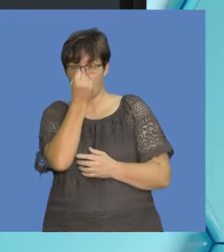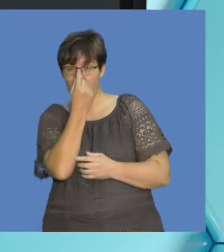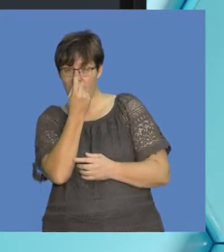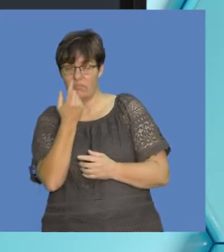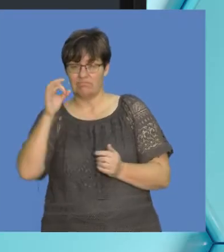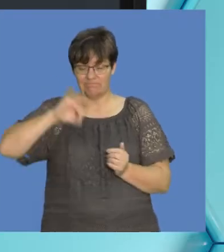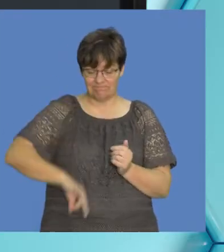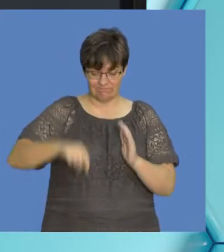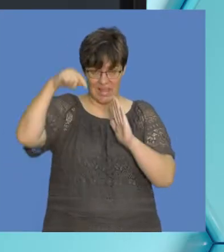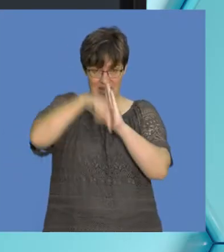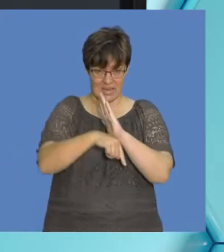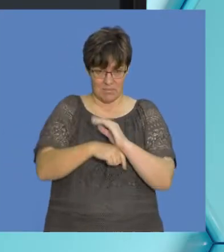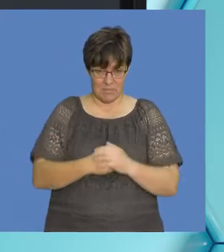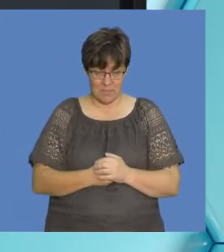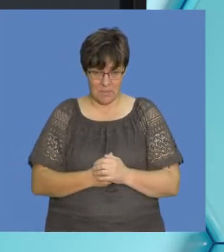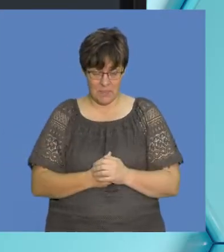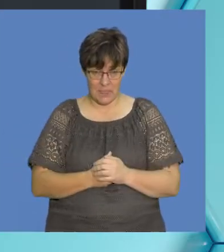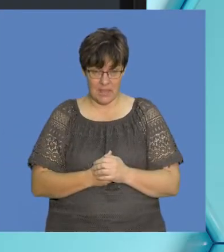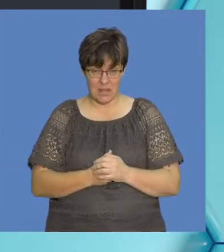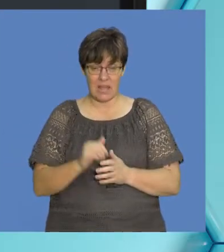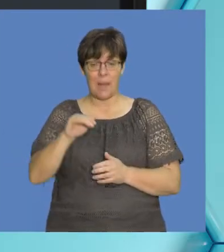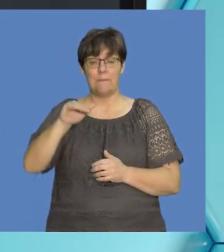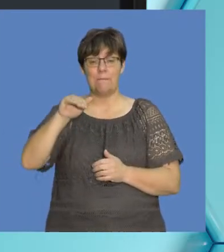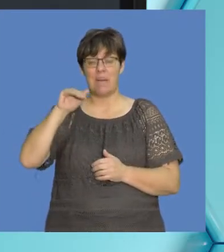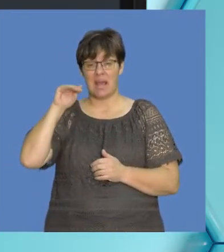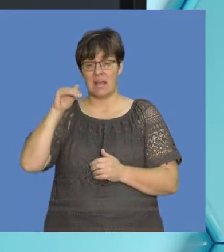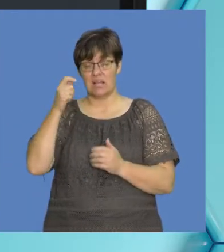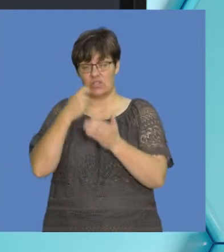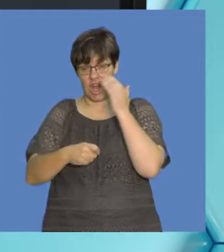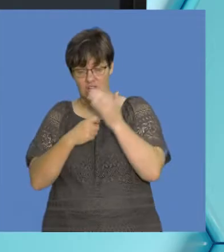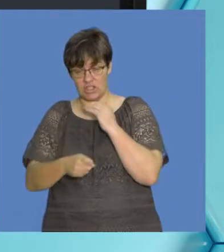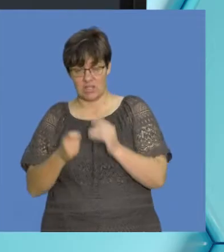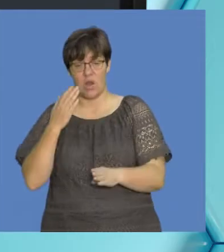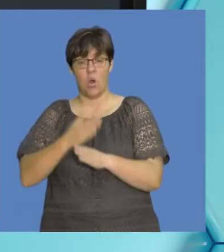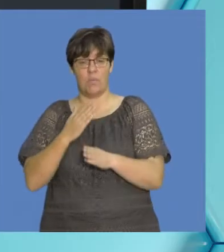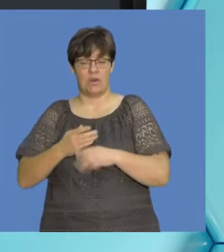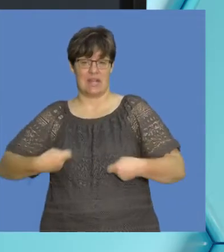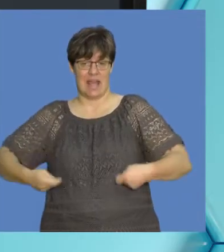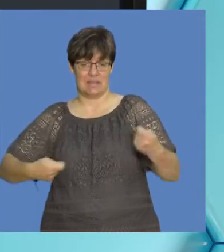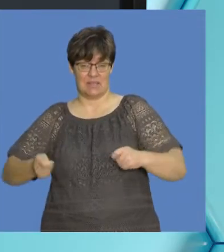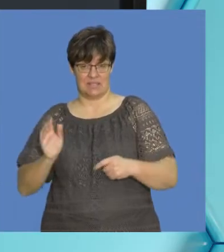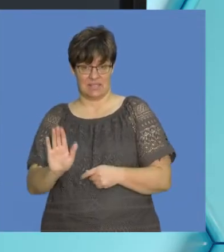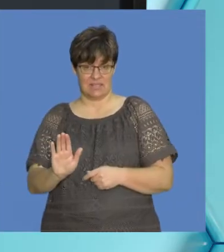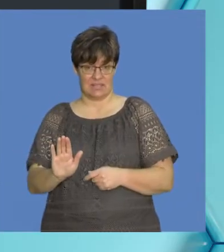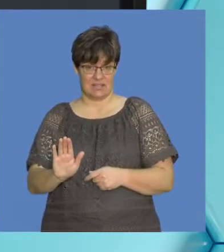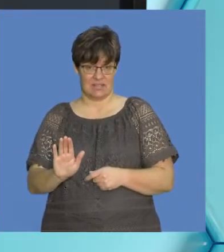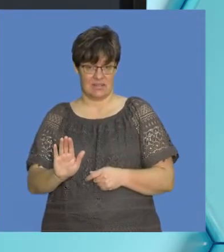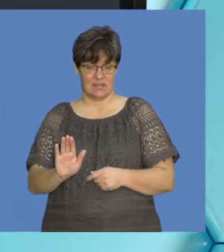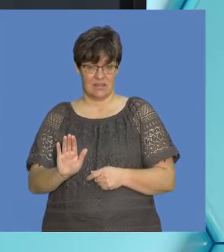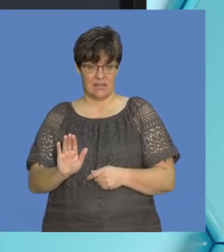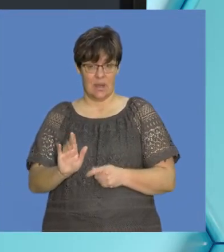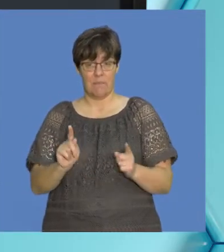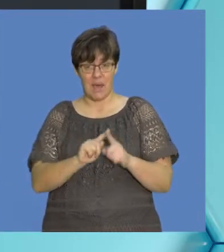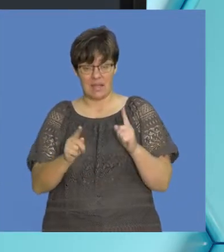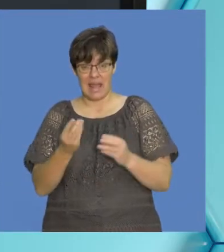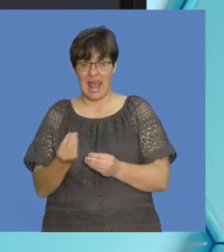income. Remember, bank charges would appear as operating expenses. However,